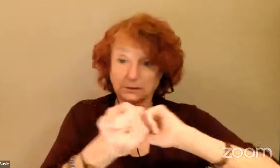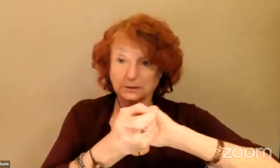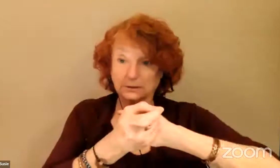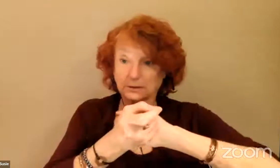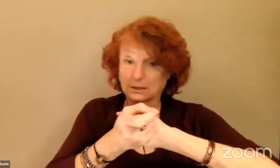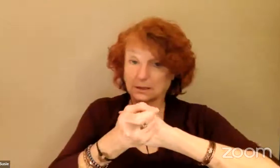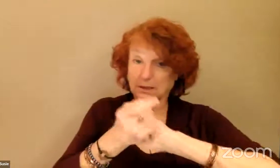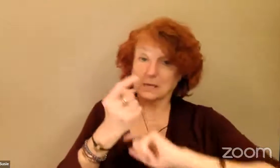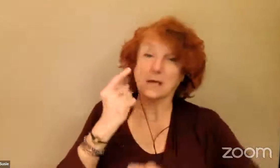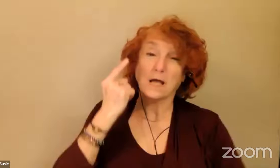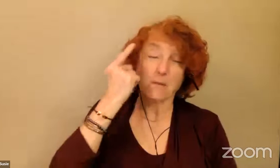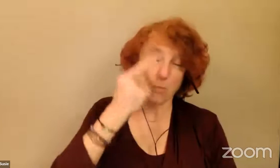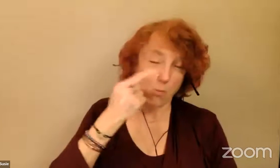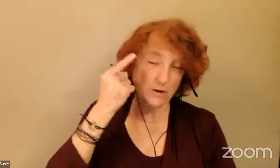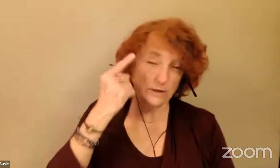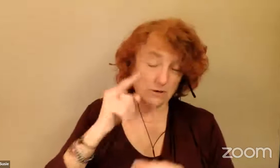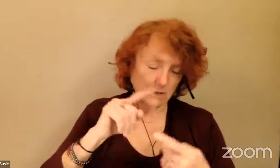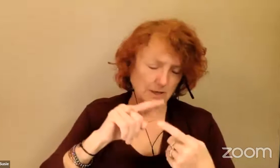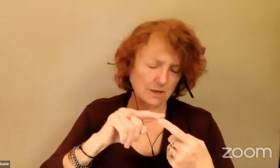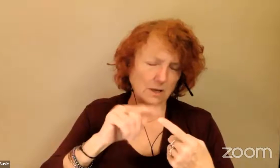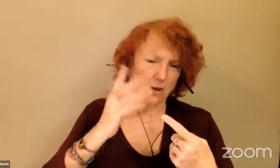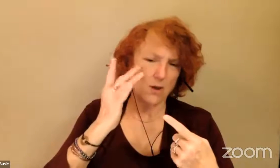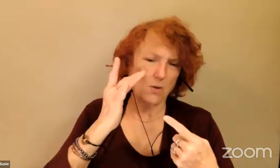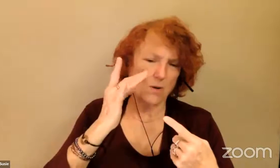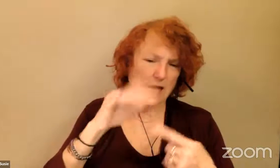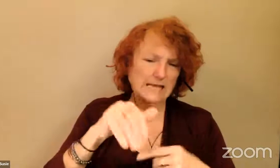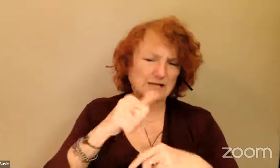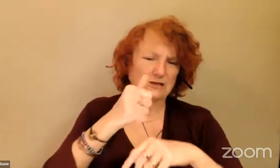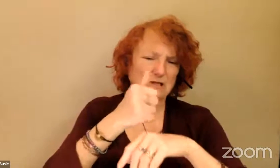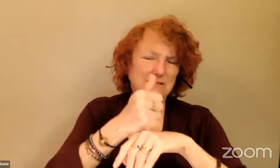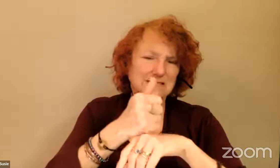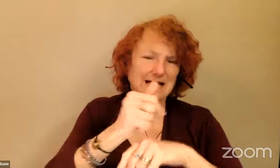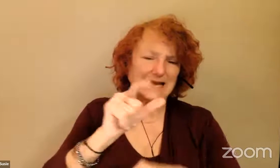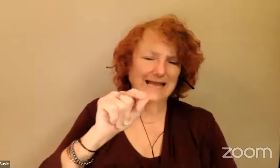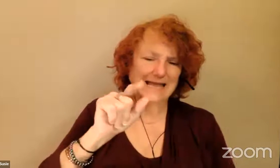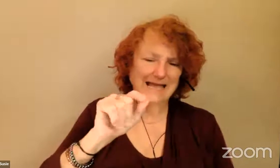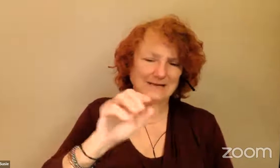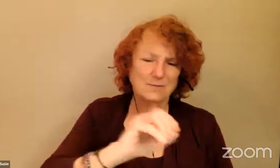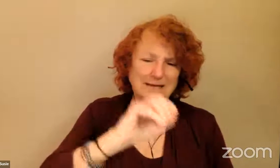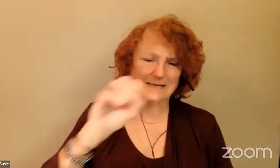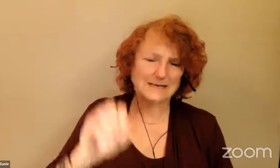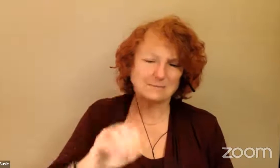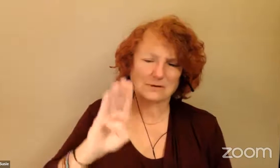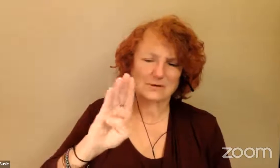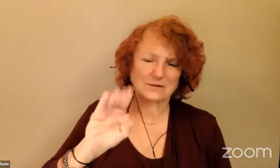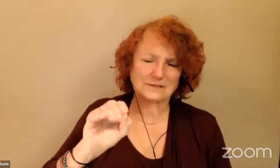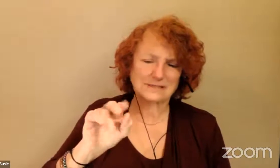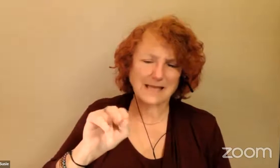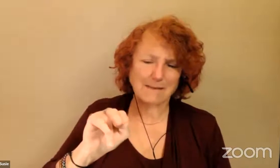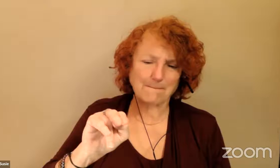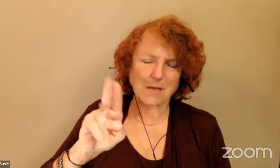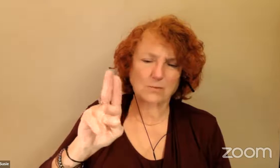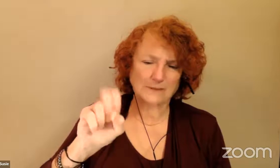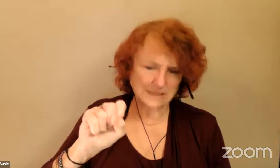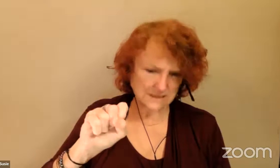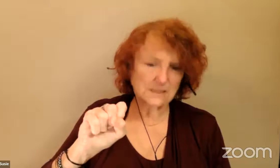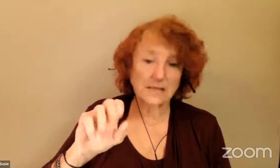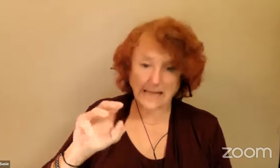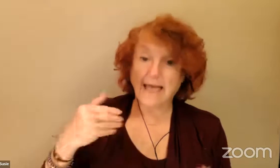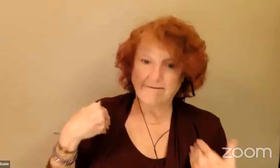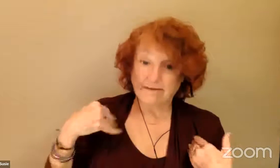wondering, one, why you're setting the threshold at a 20% bonus, which exists currently, as you mentioned, in MIH